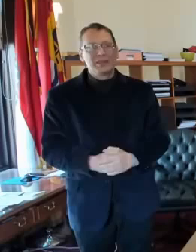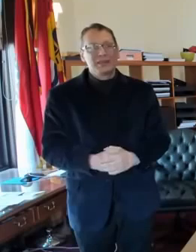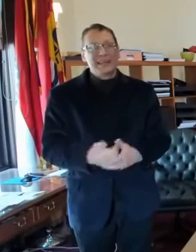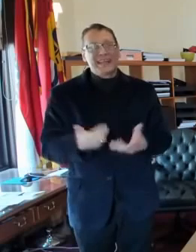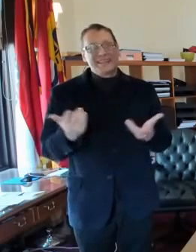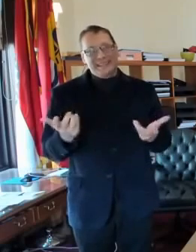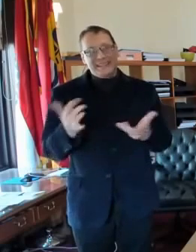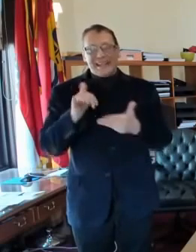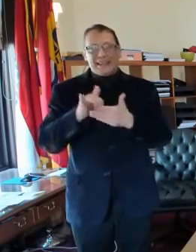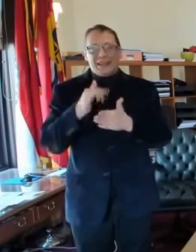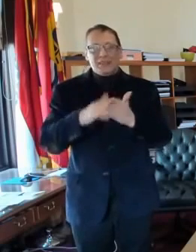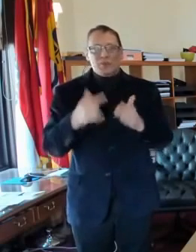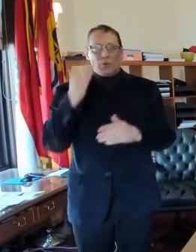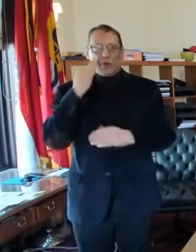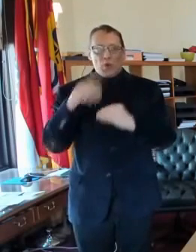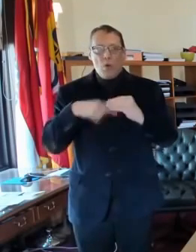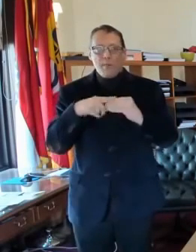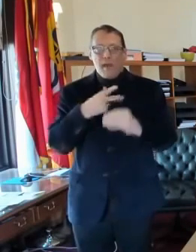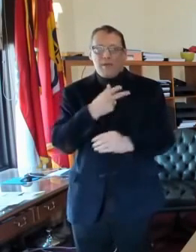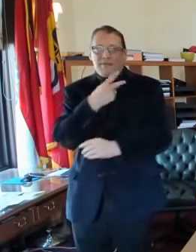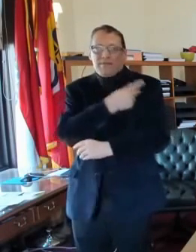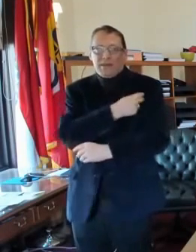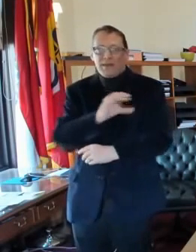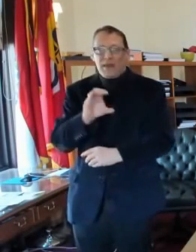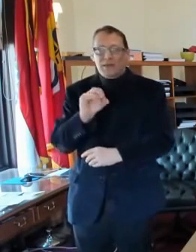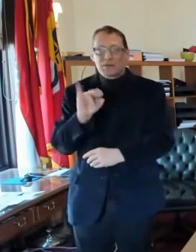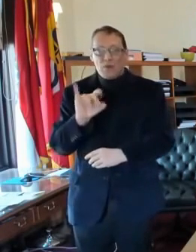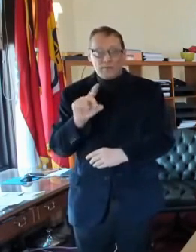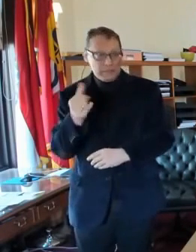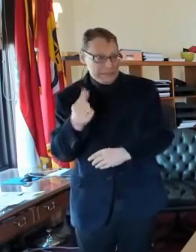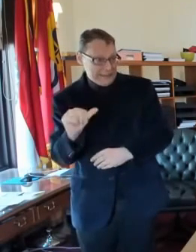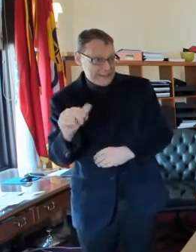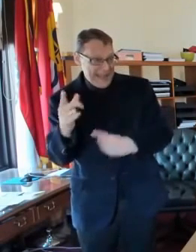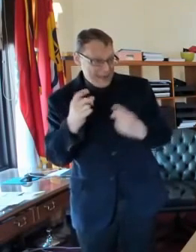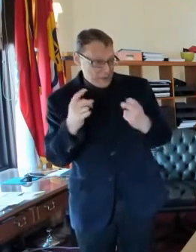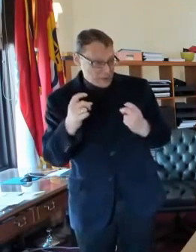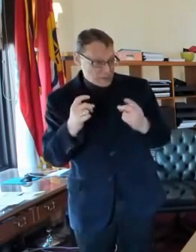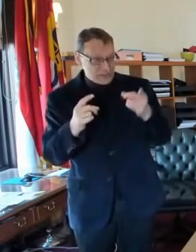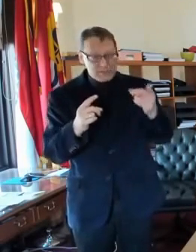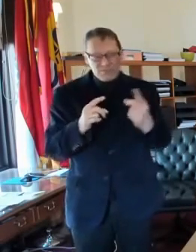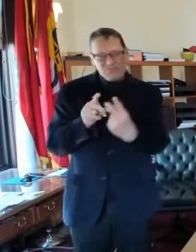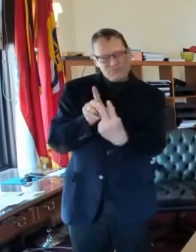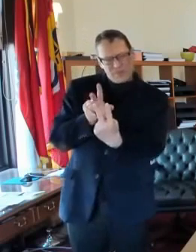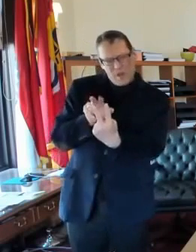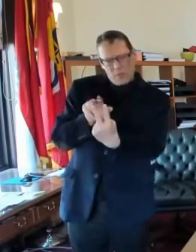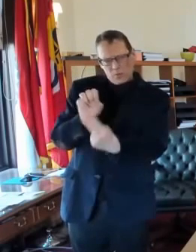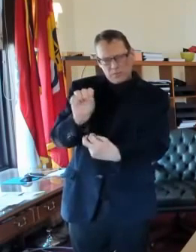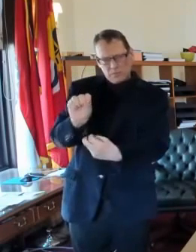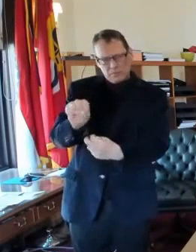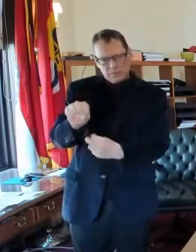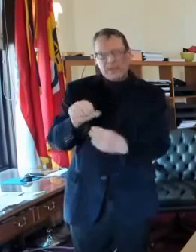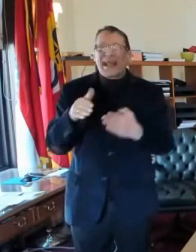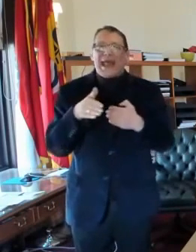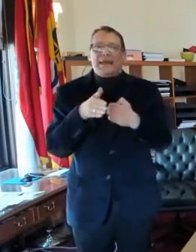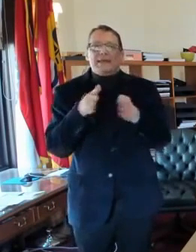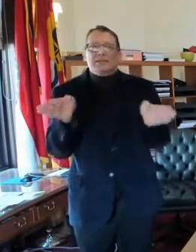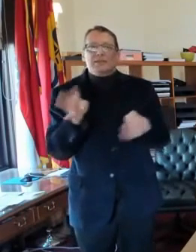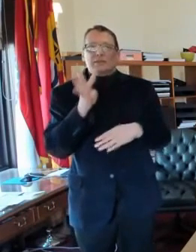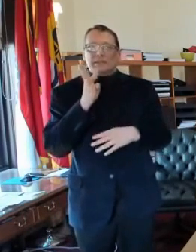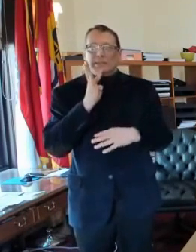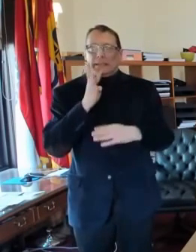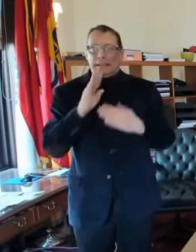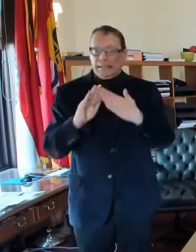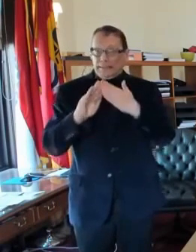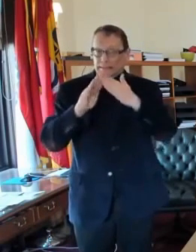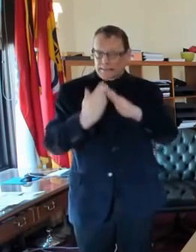that's what we know about vaccines and COVID right now. Do we have questions? A couple of questions. So generally speaking, does the city have